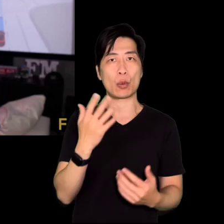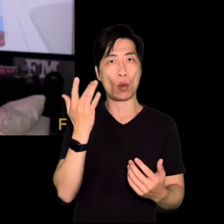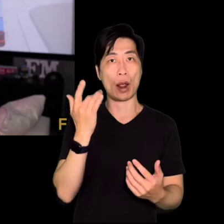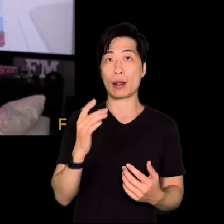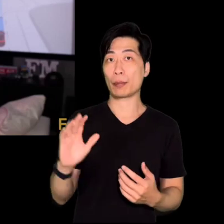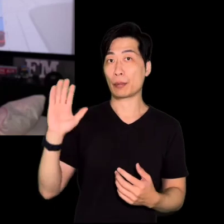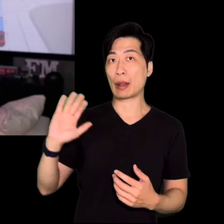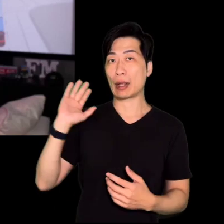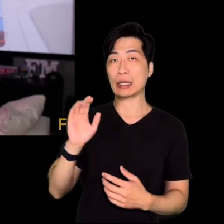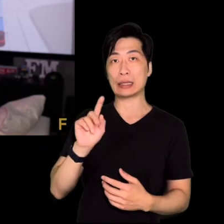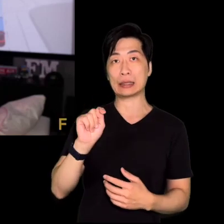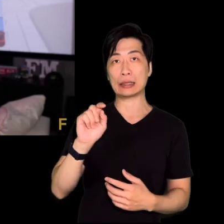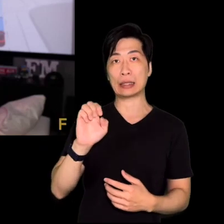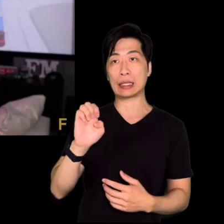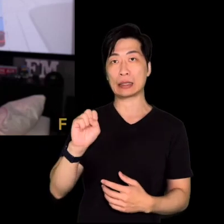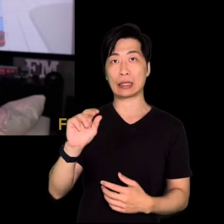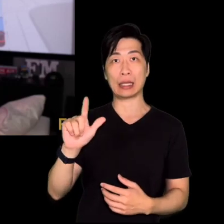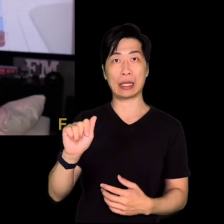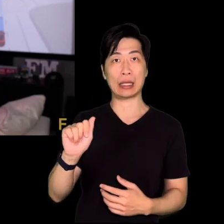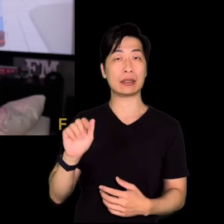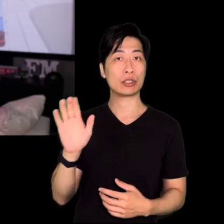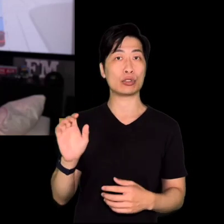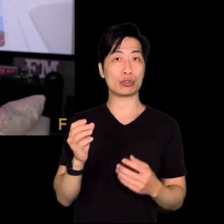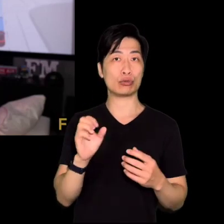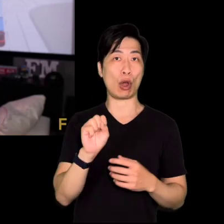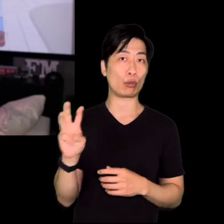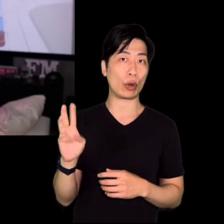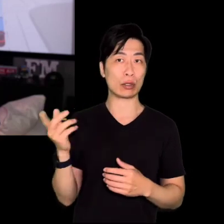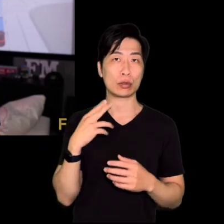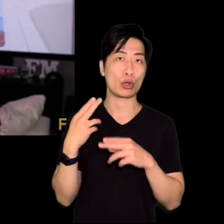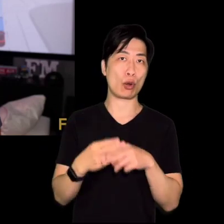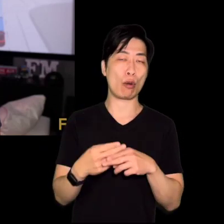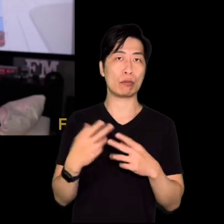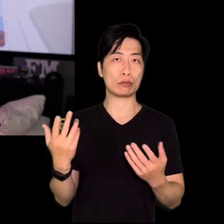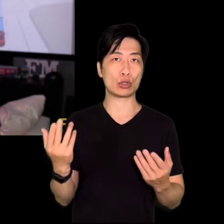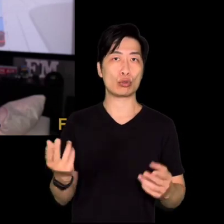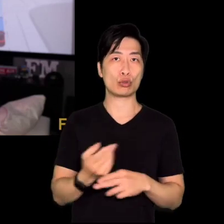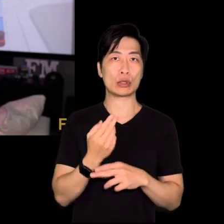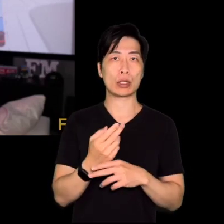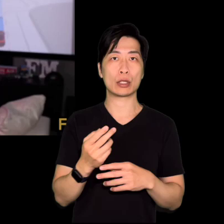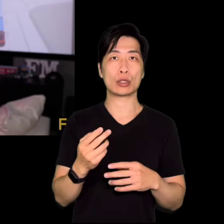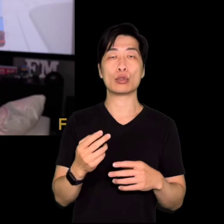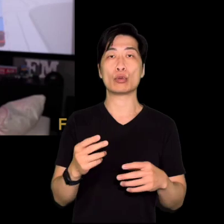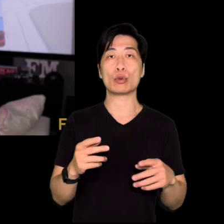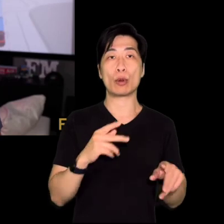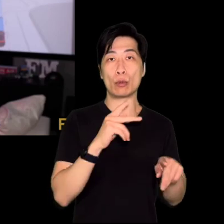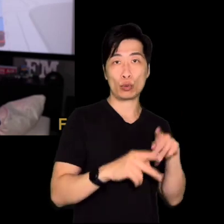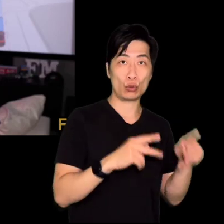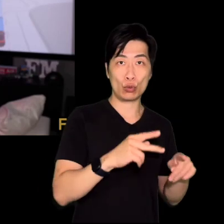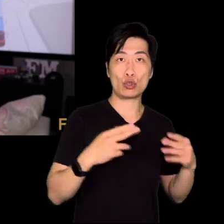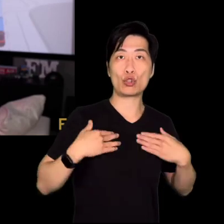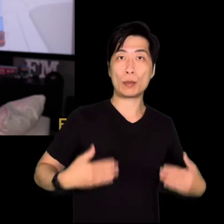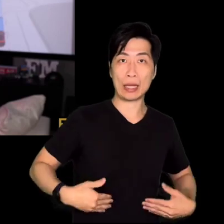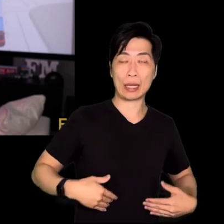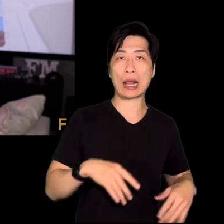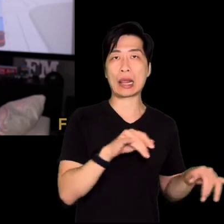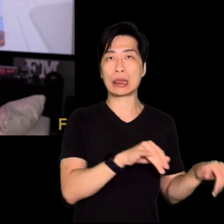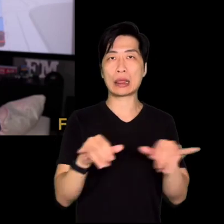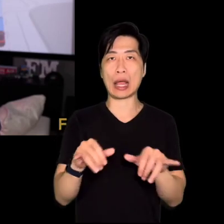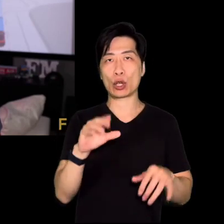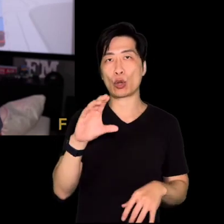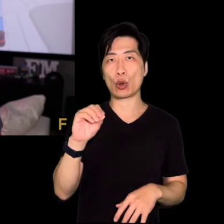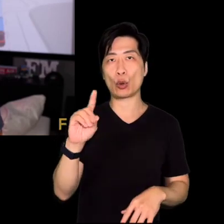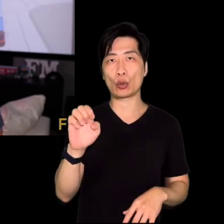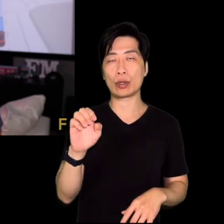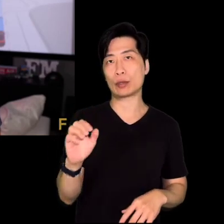12, Tesla's software is what's called using human-like code. So they've